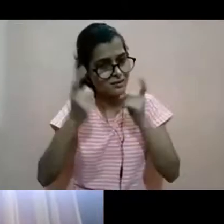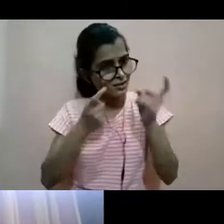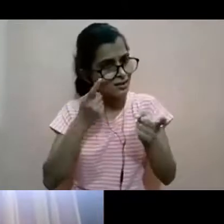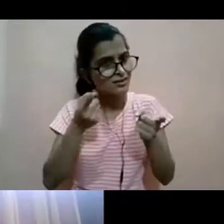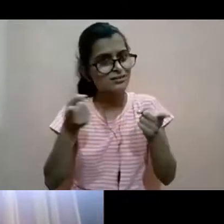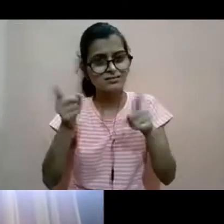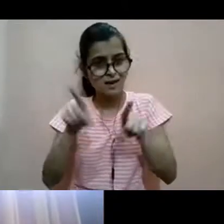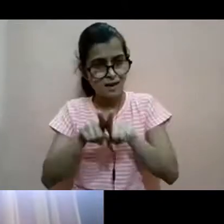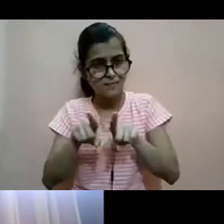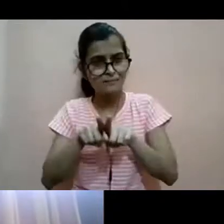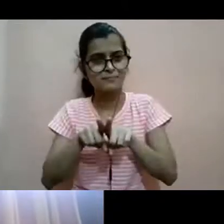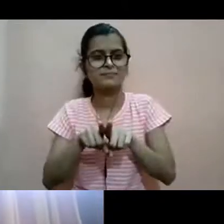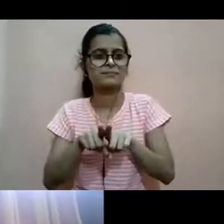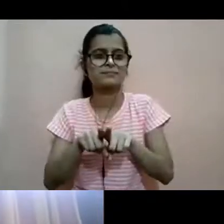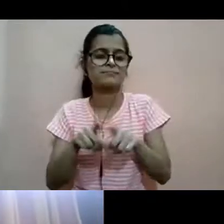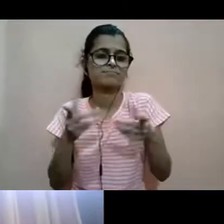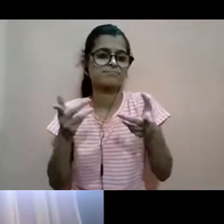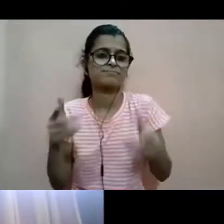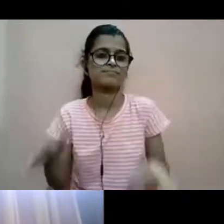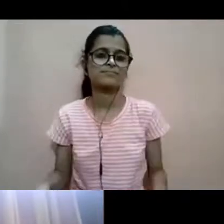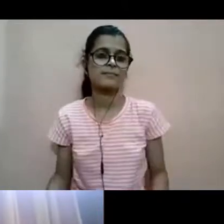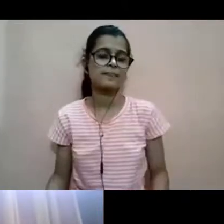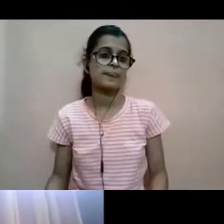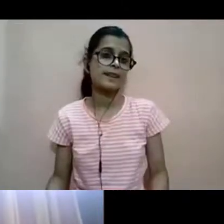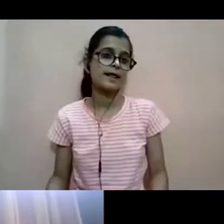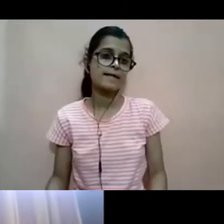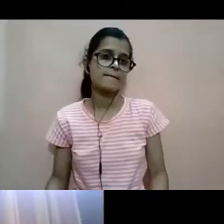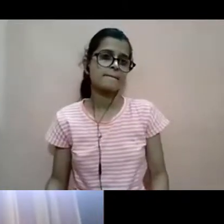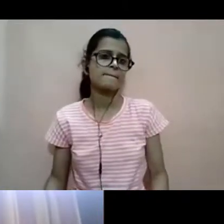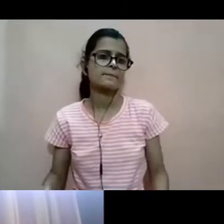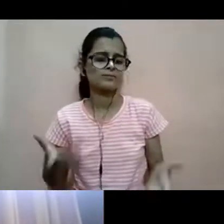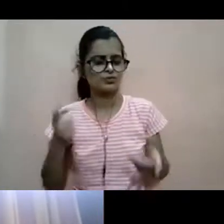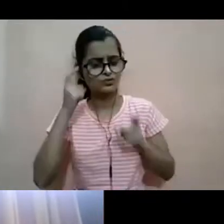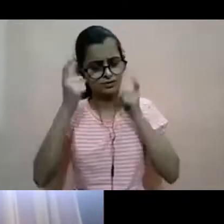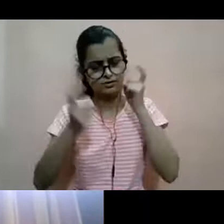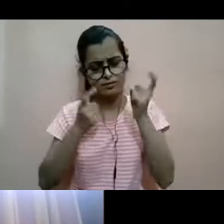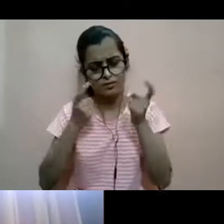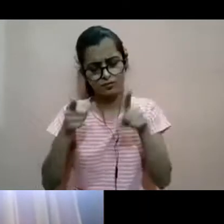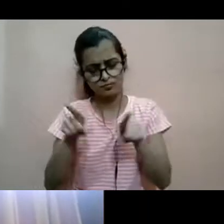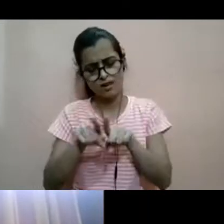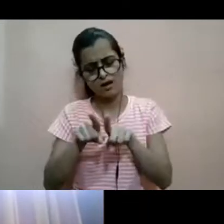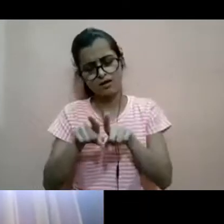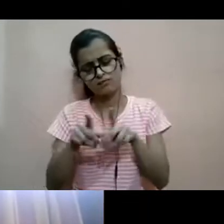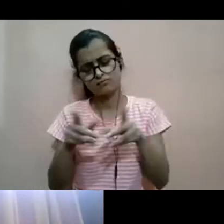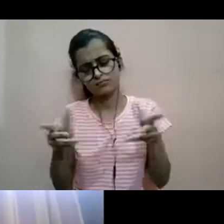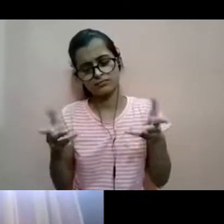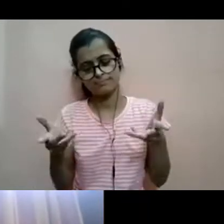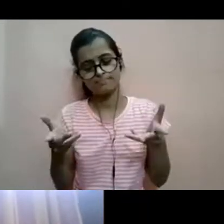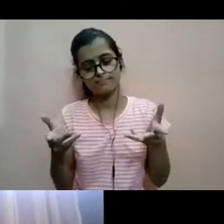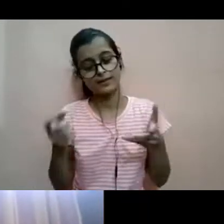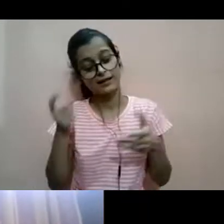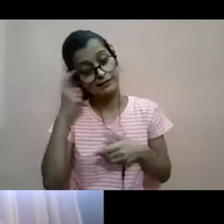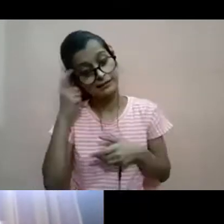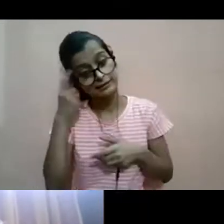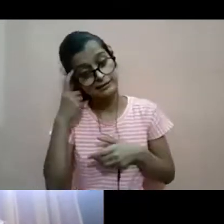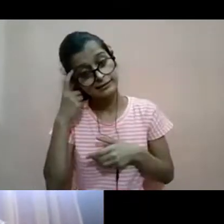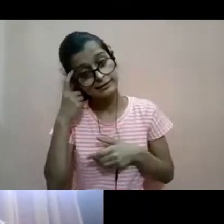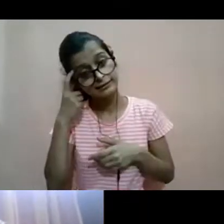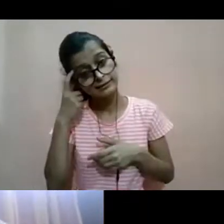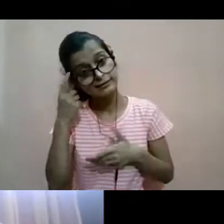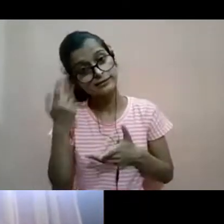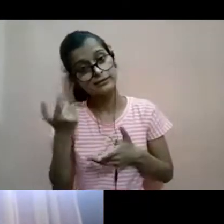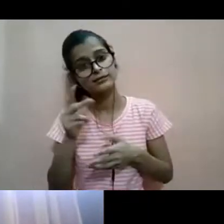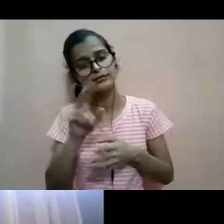other people to do that, to think about that. I think there's a big